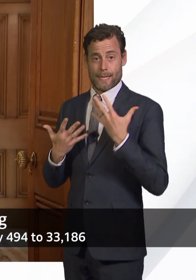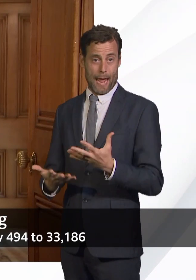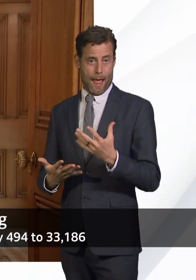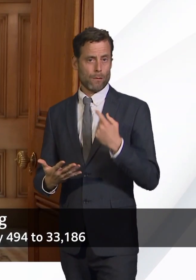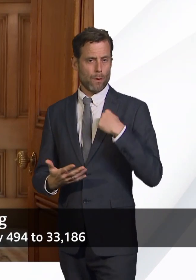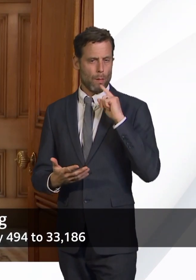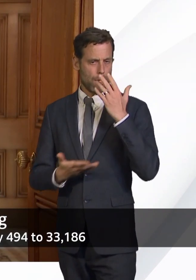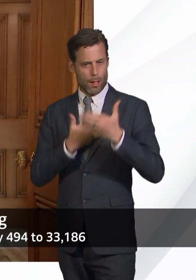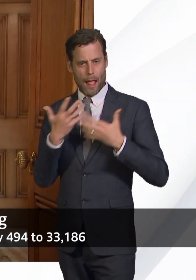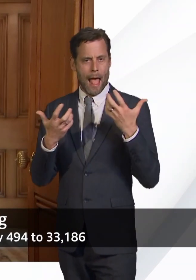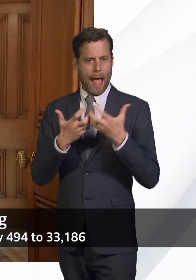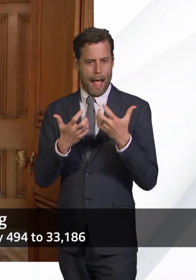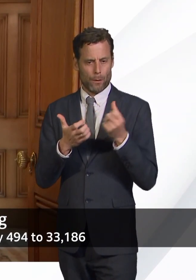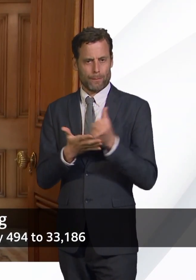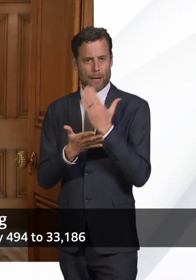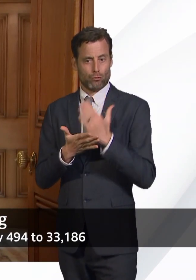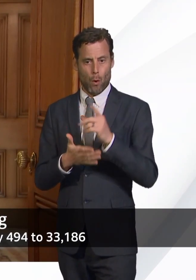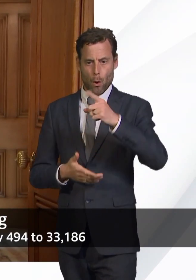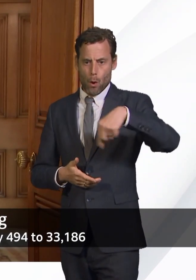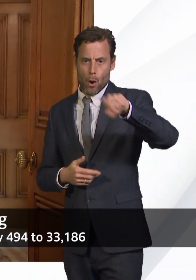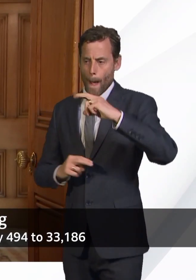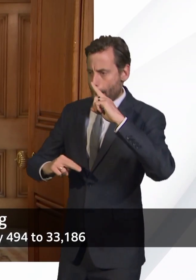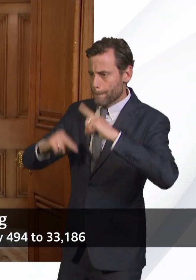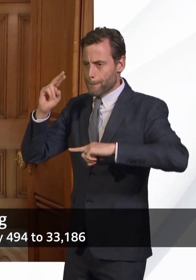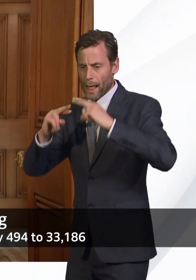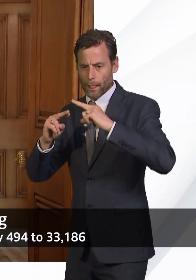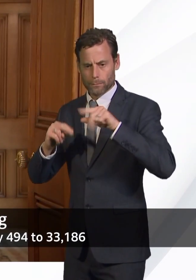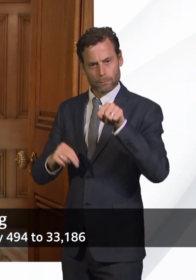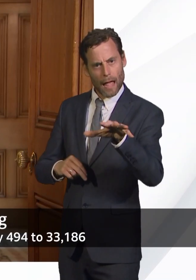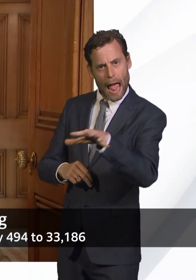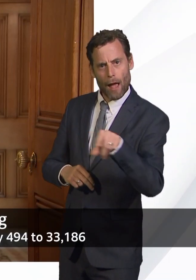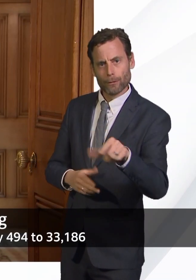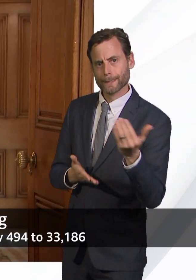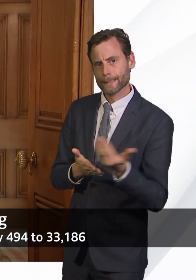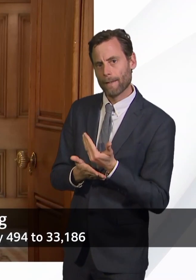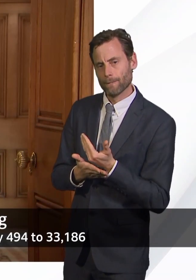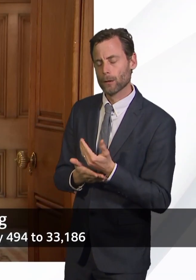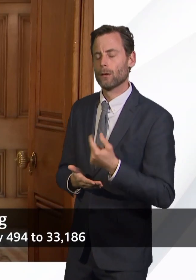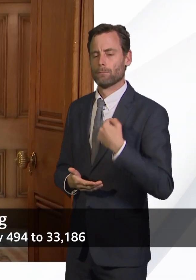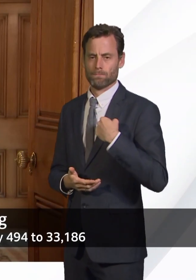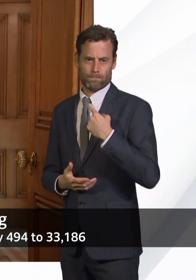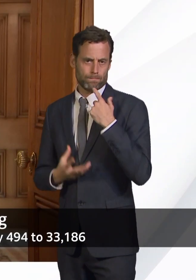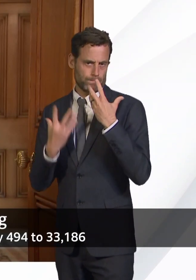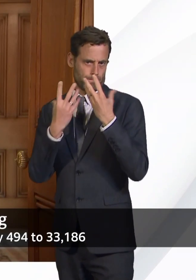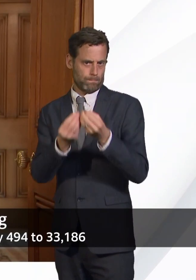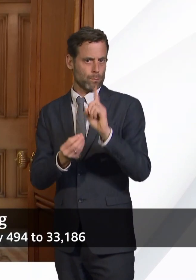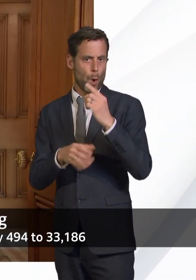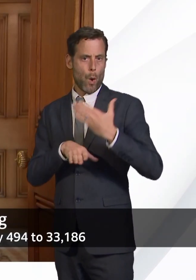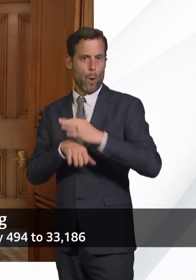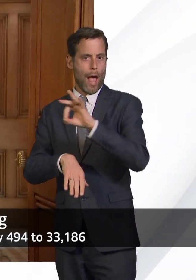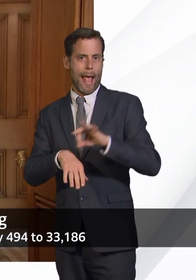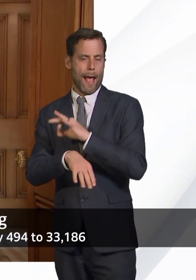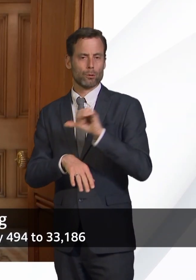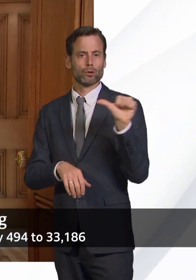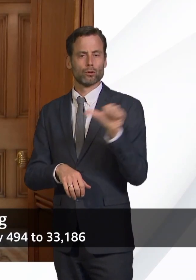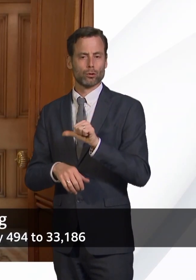to support safe house building by allowing more flexible working hours on construction sites where it's appropriate